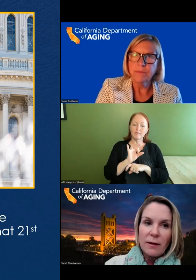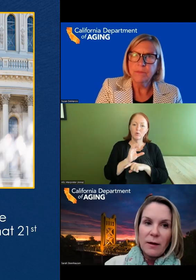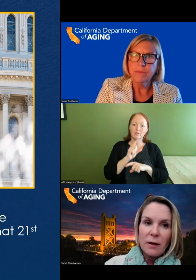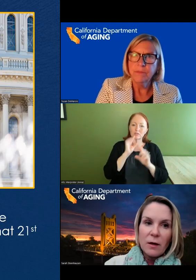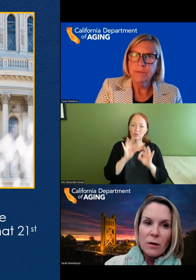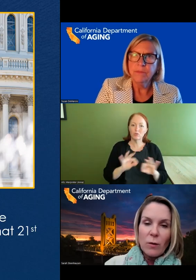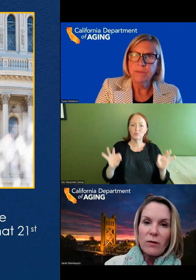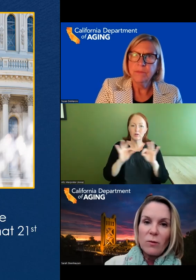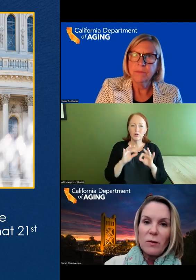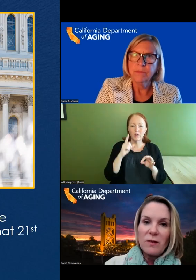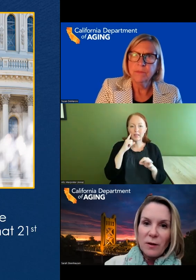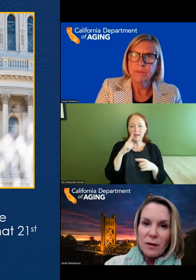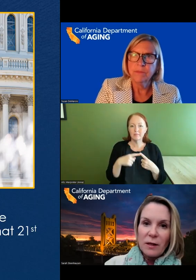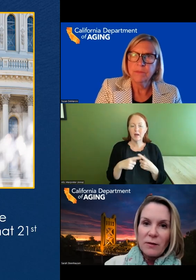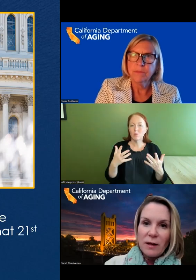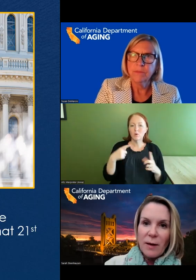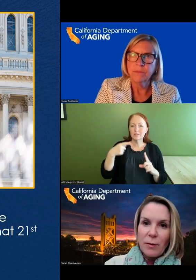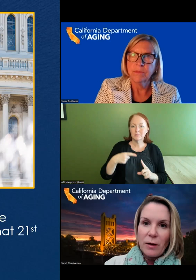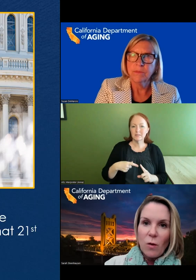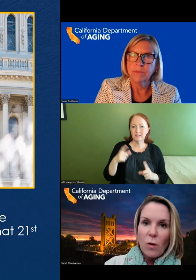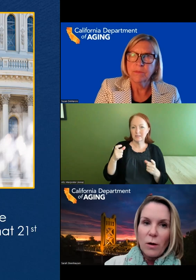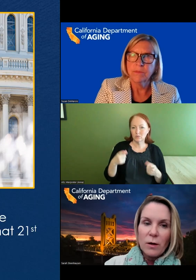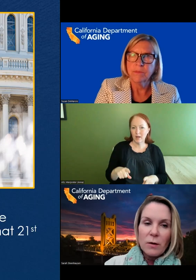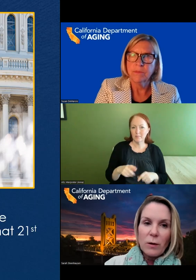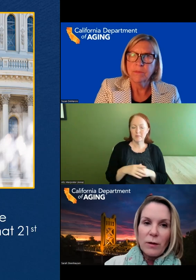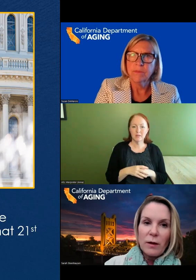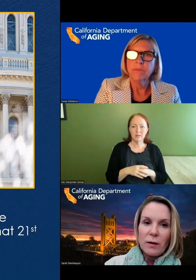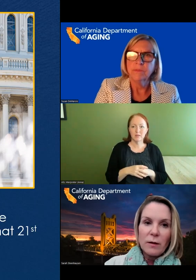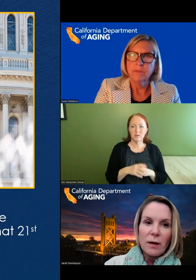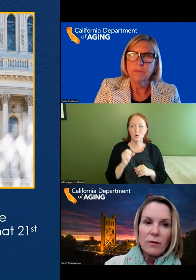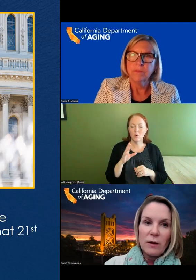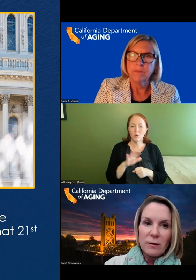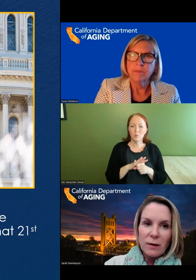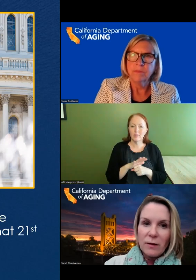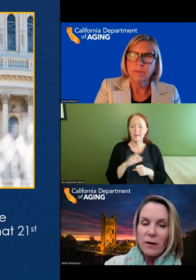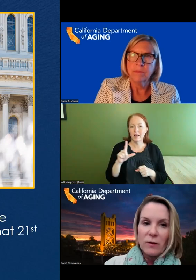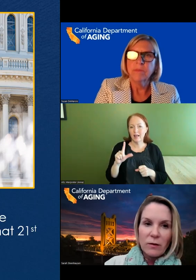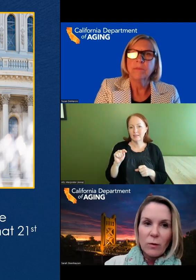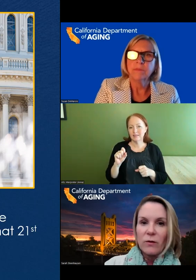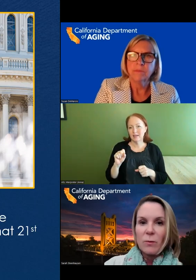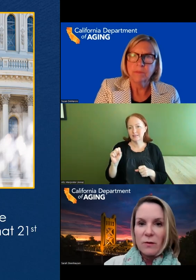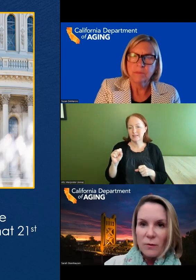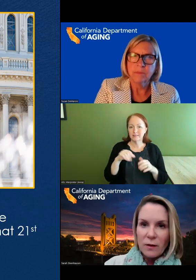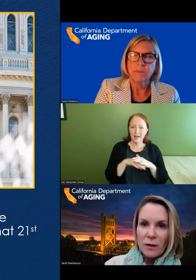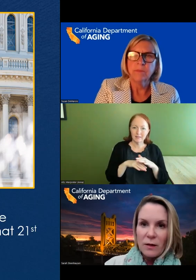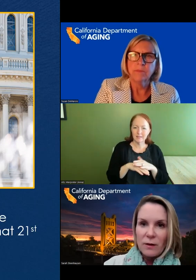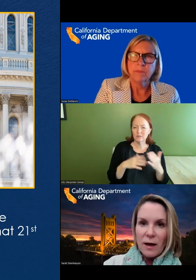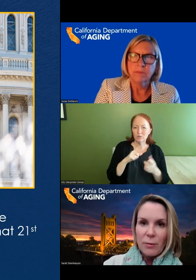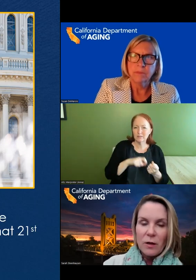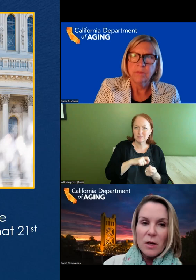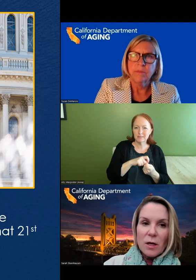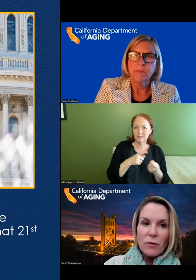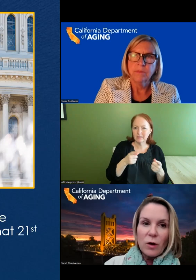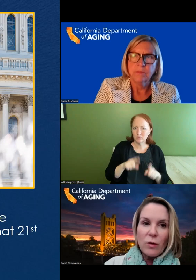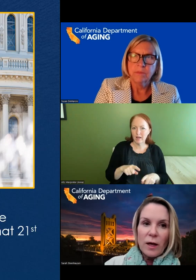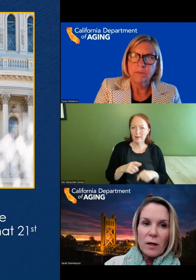that thinking, okay, what specifically needs to happen? Or within LTSS access, what specifically needs to